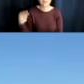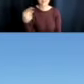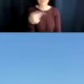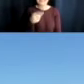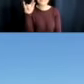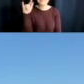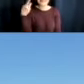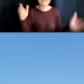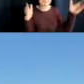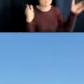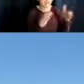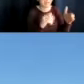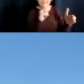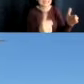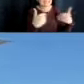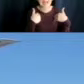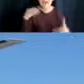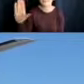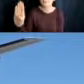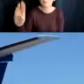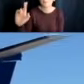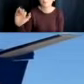walk down the stairs. Okay.